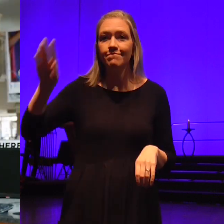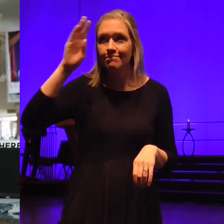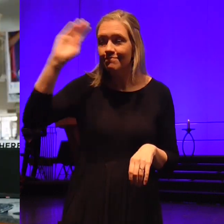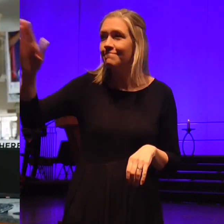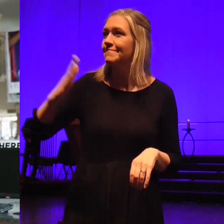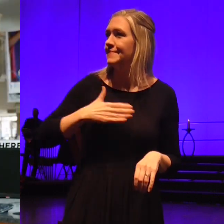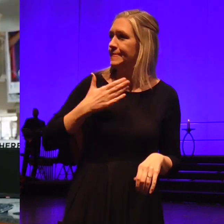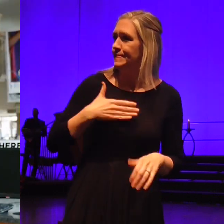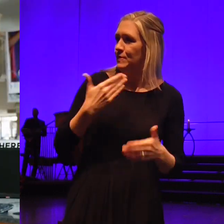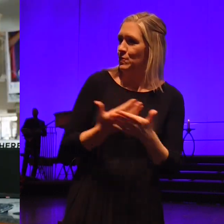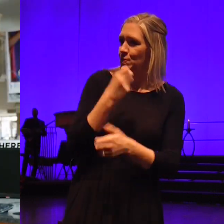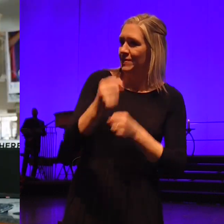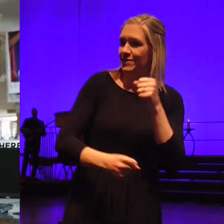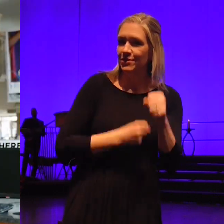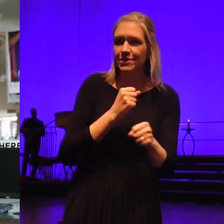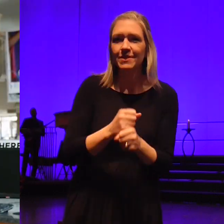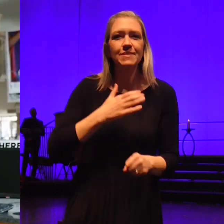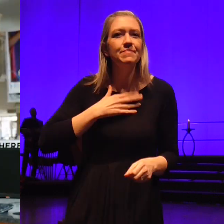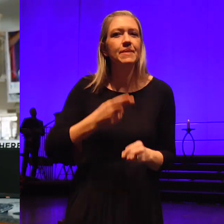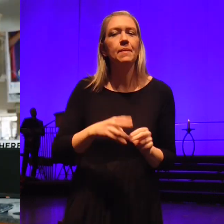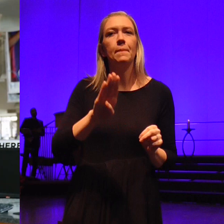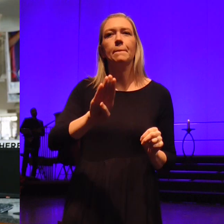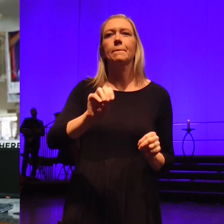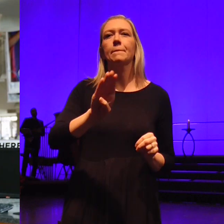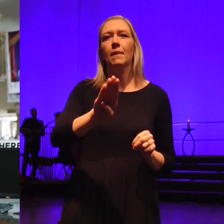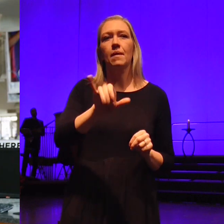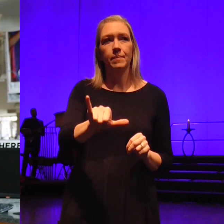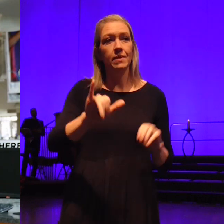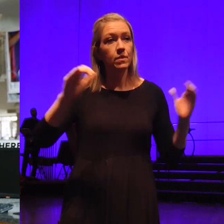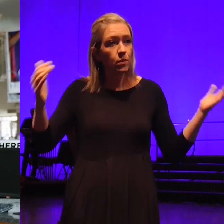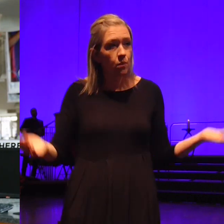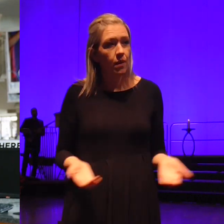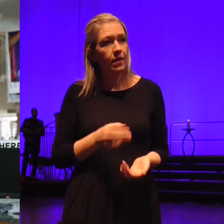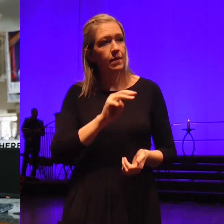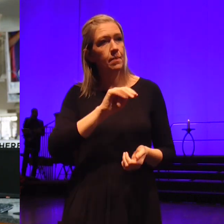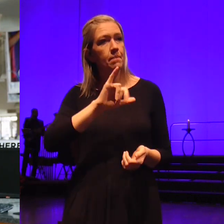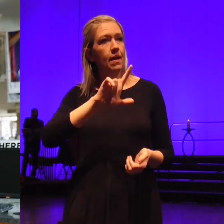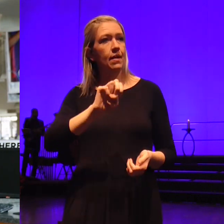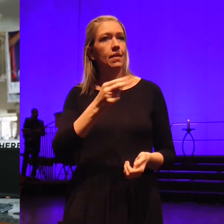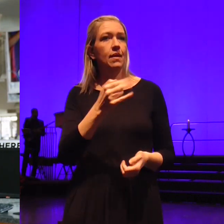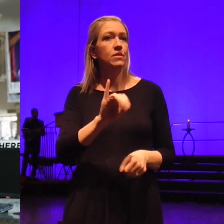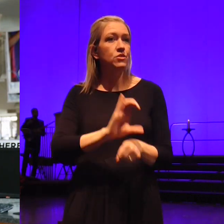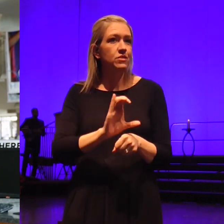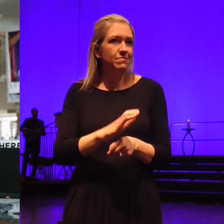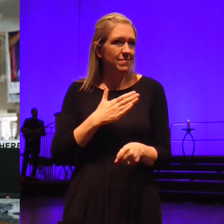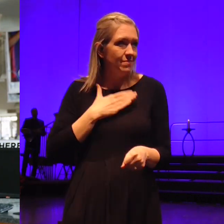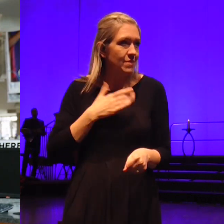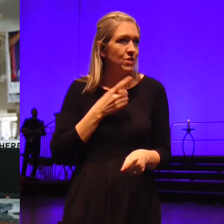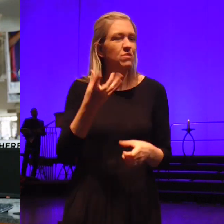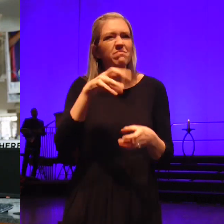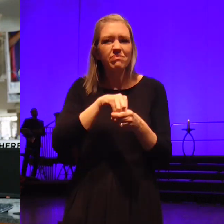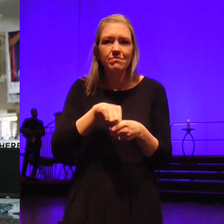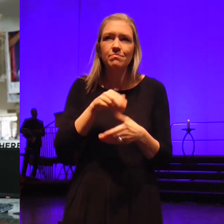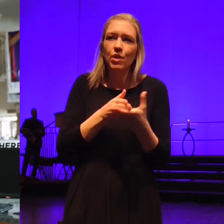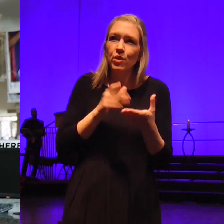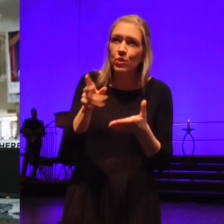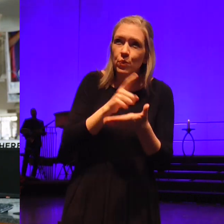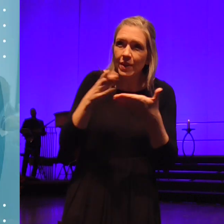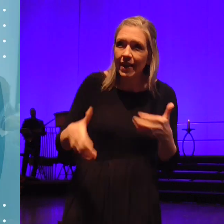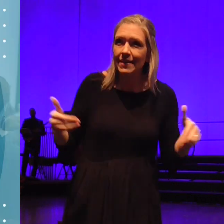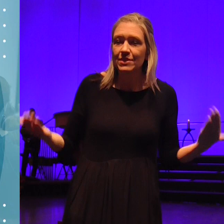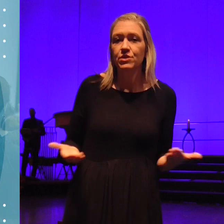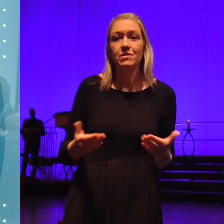Happy New Year! Hi, my name is Bobby. Welcome to Mile High Church. We're so glad that you've decided to spend part of your weekend with us, especially if you're